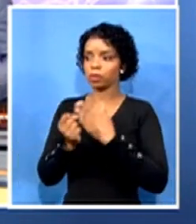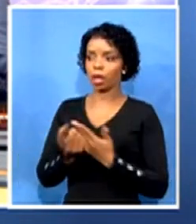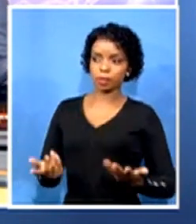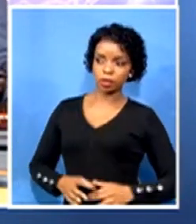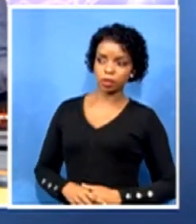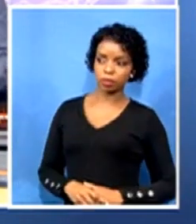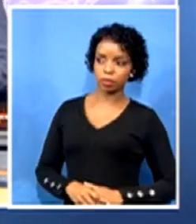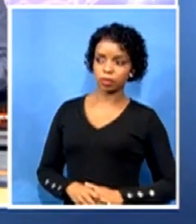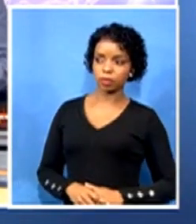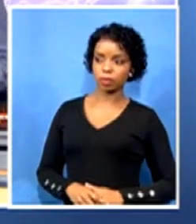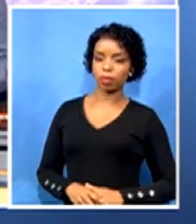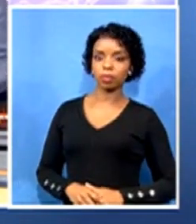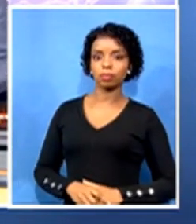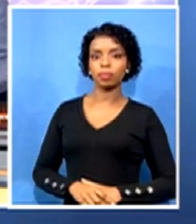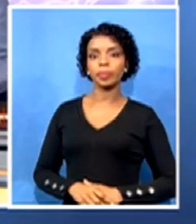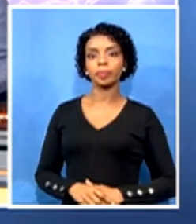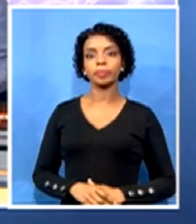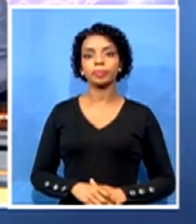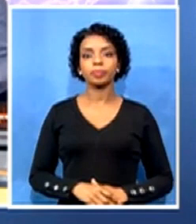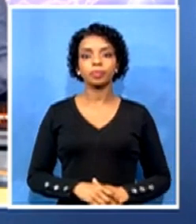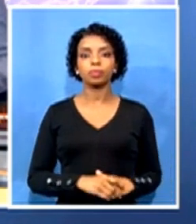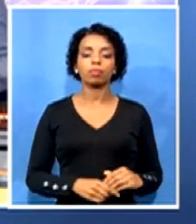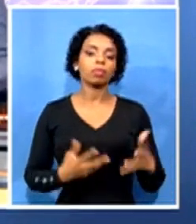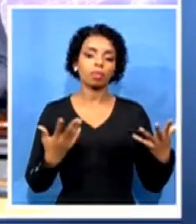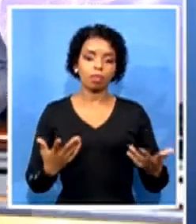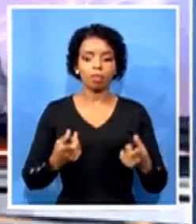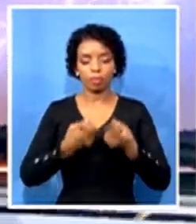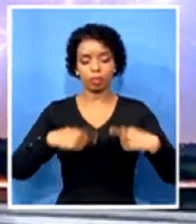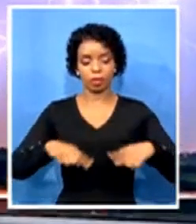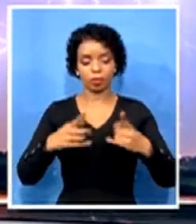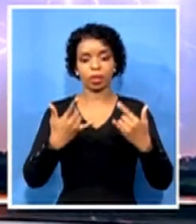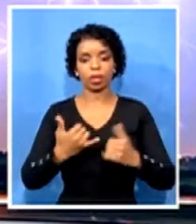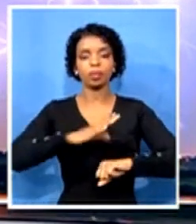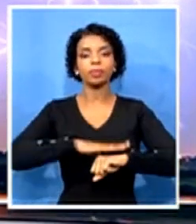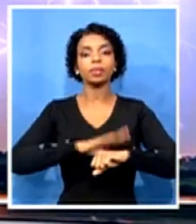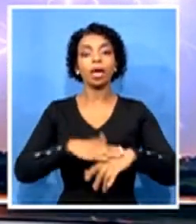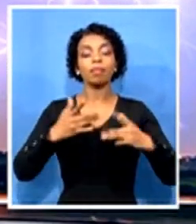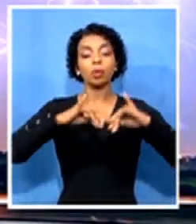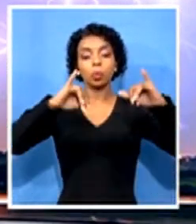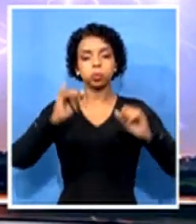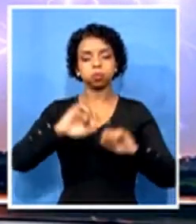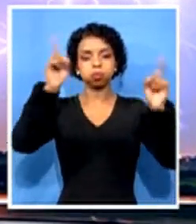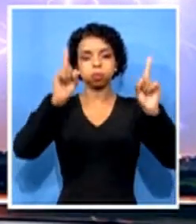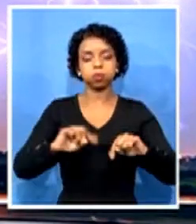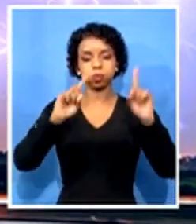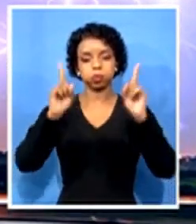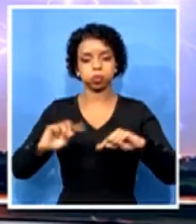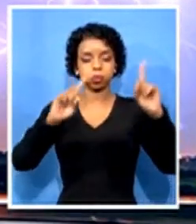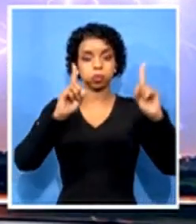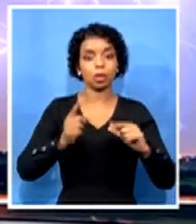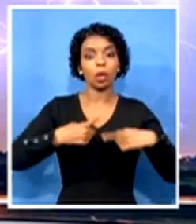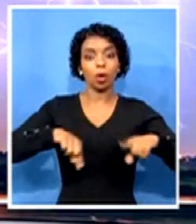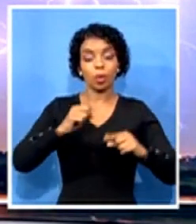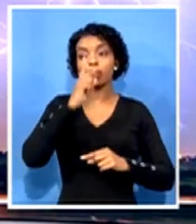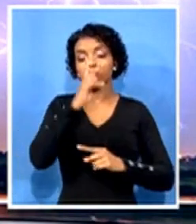Well, we are in season of severe thunderstorms, and we have seen a whole lot of thunderstorms in Gauteng yesterday. This has